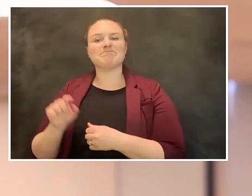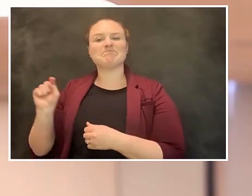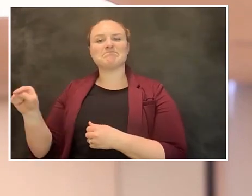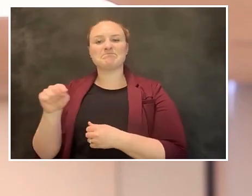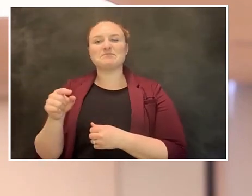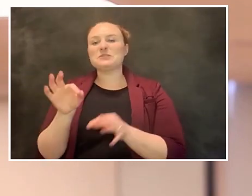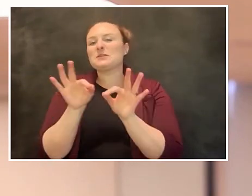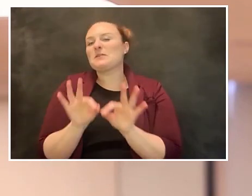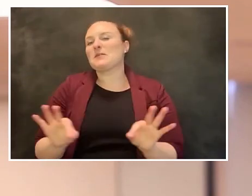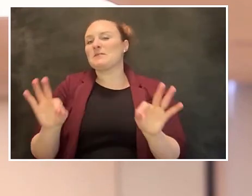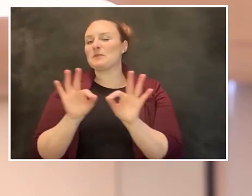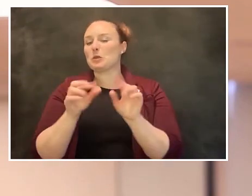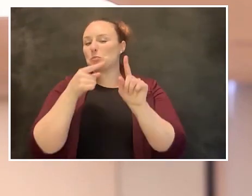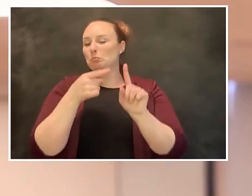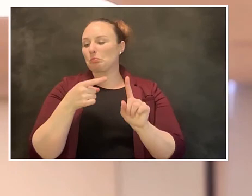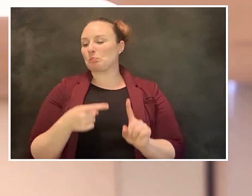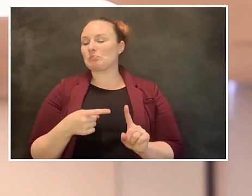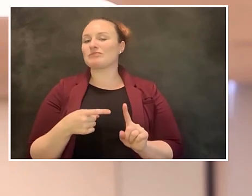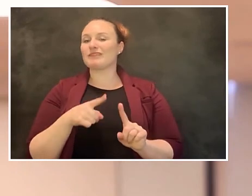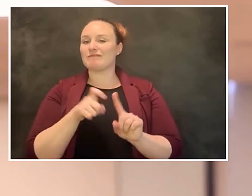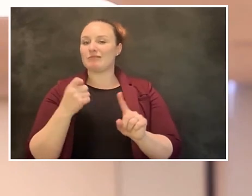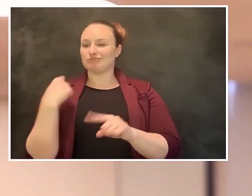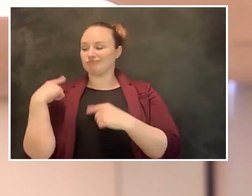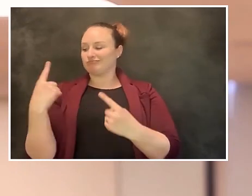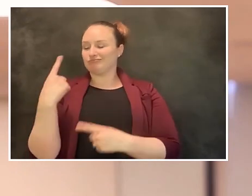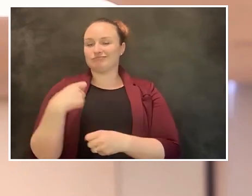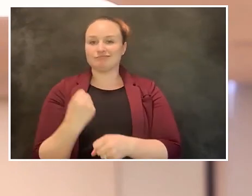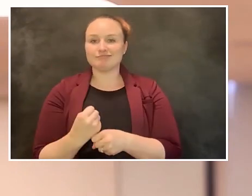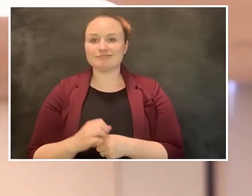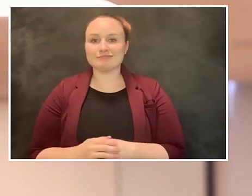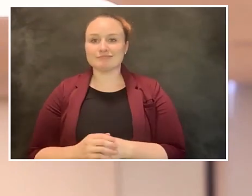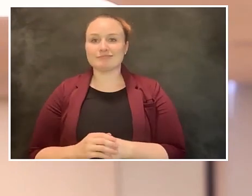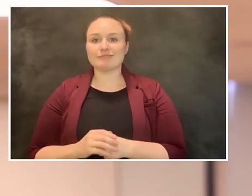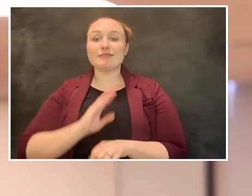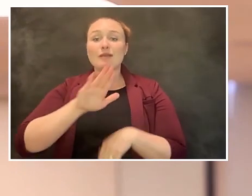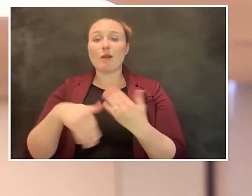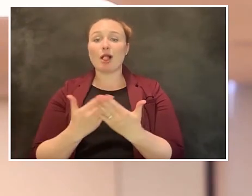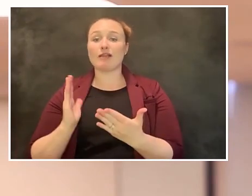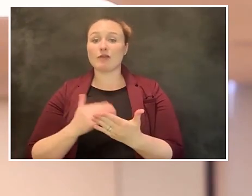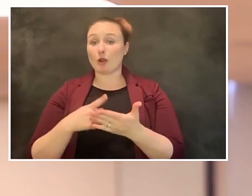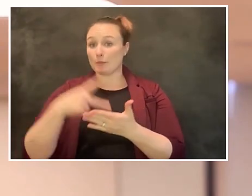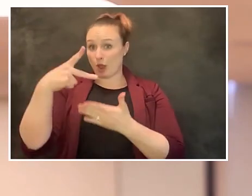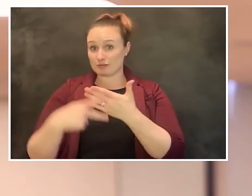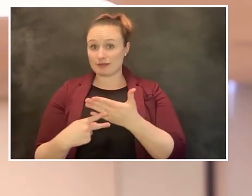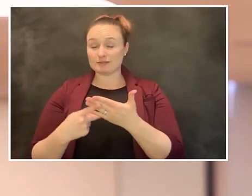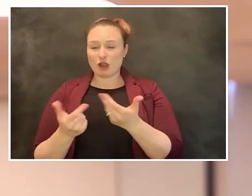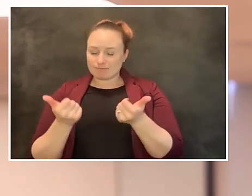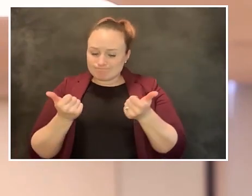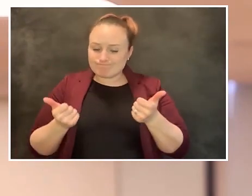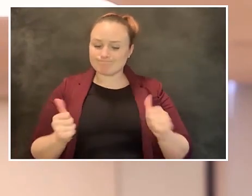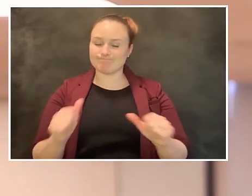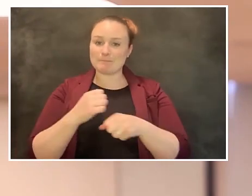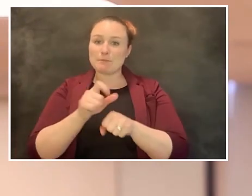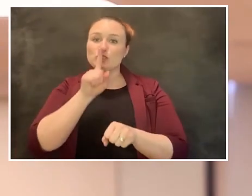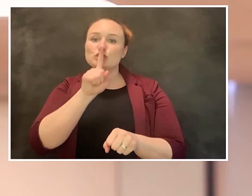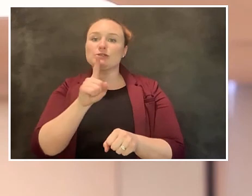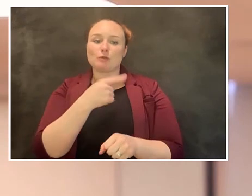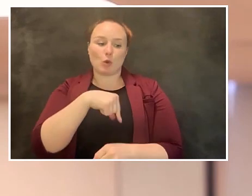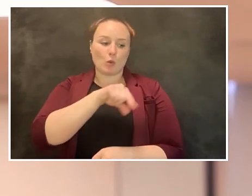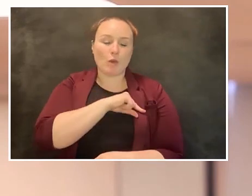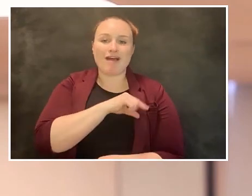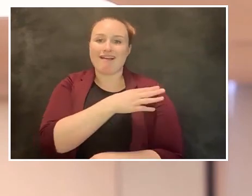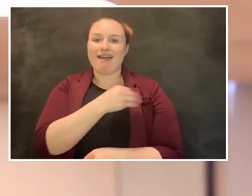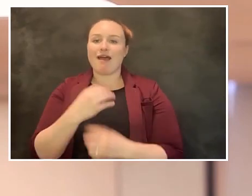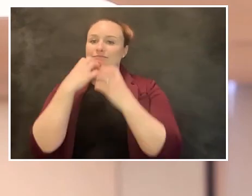few highlights from the past year. All of our projects are a part of a concerted effort towards ensuring a qualified